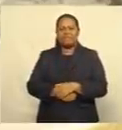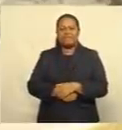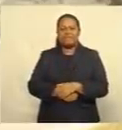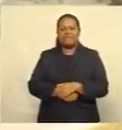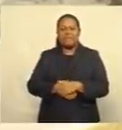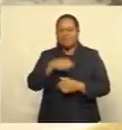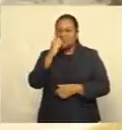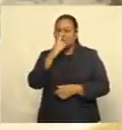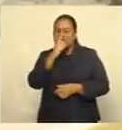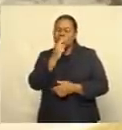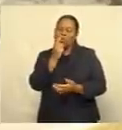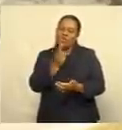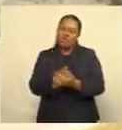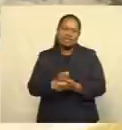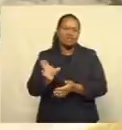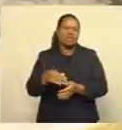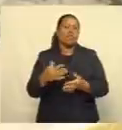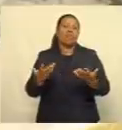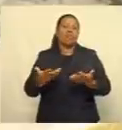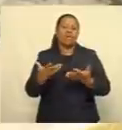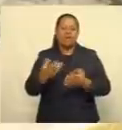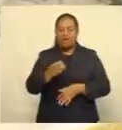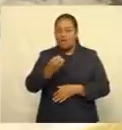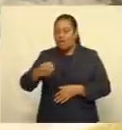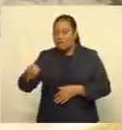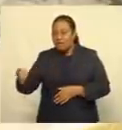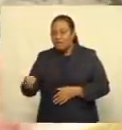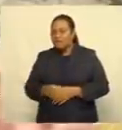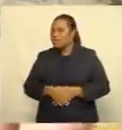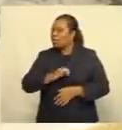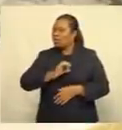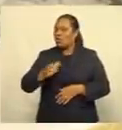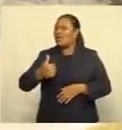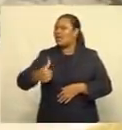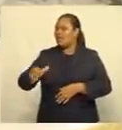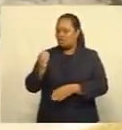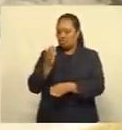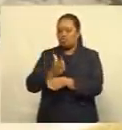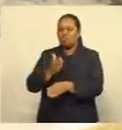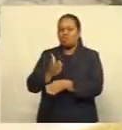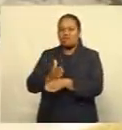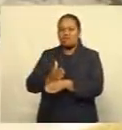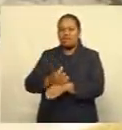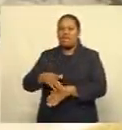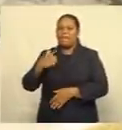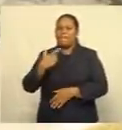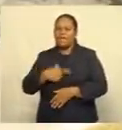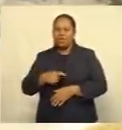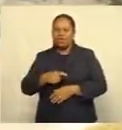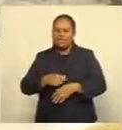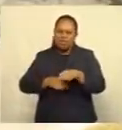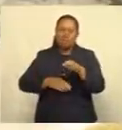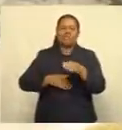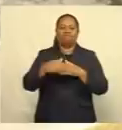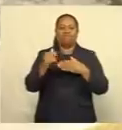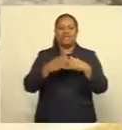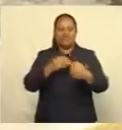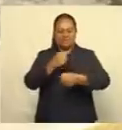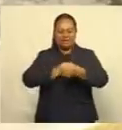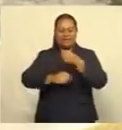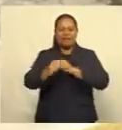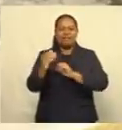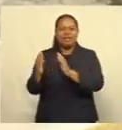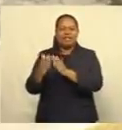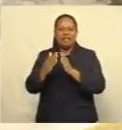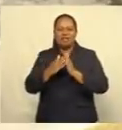People who are originally from Overlau were not allowed to carry out labor work when Levuka was developing to become a town. We have people who were brought